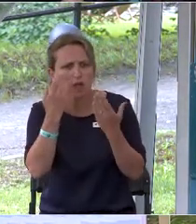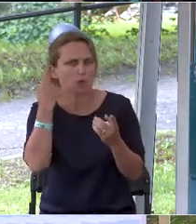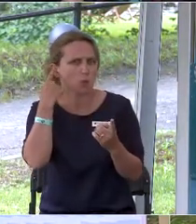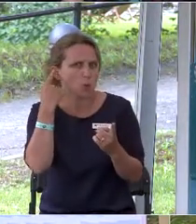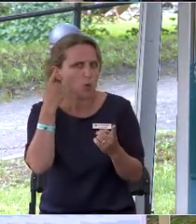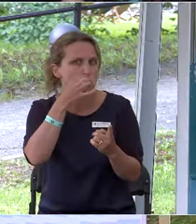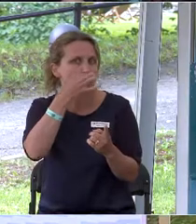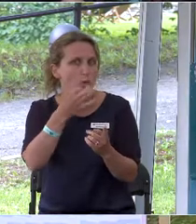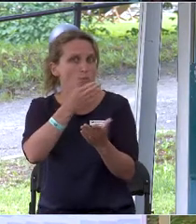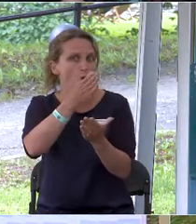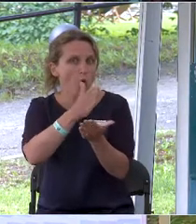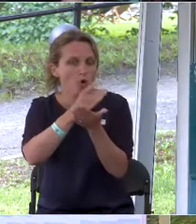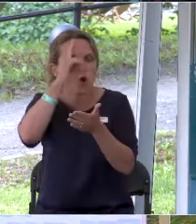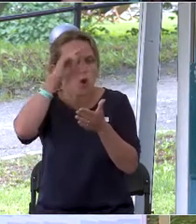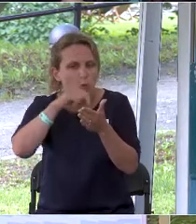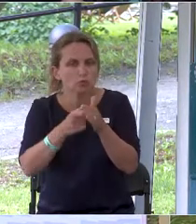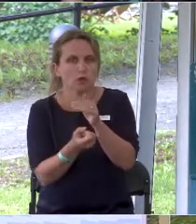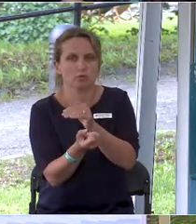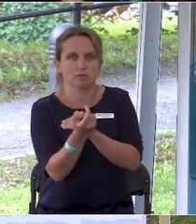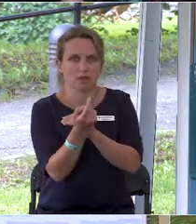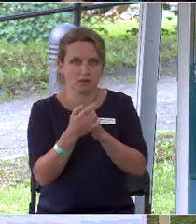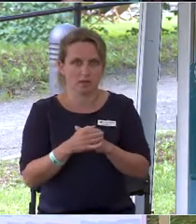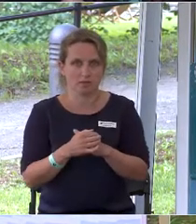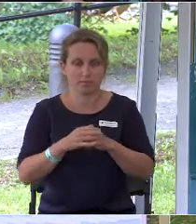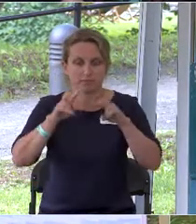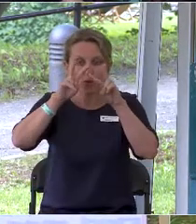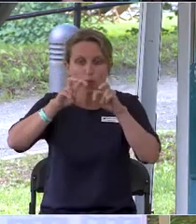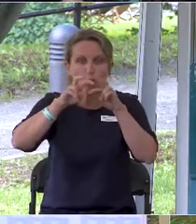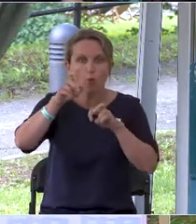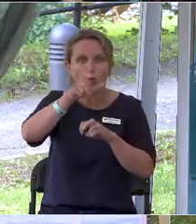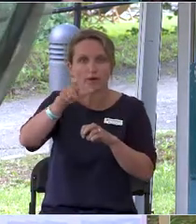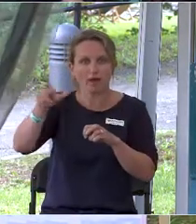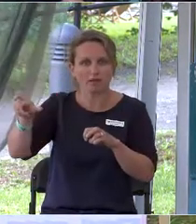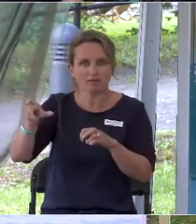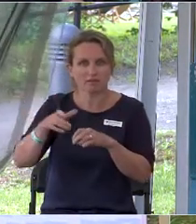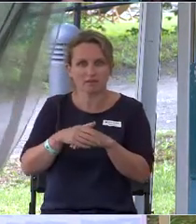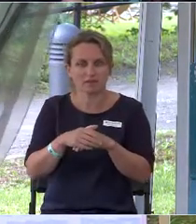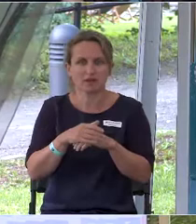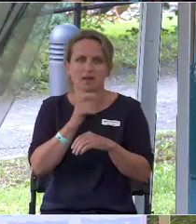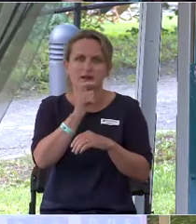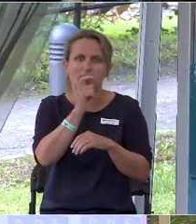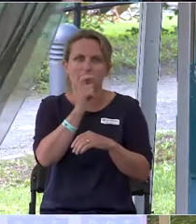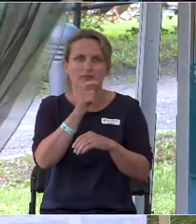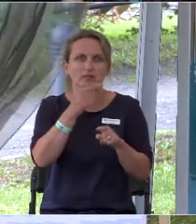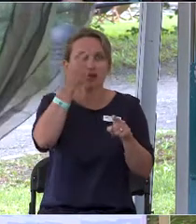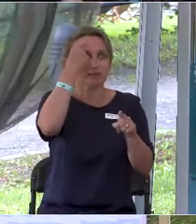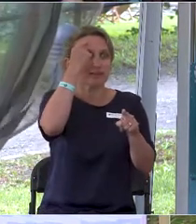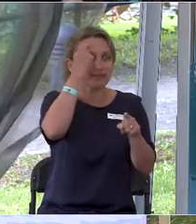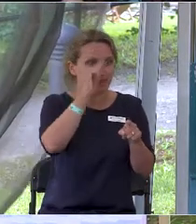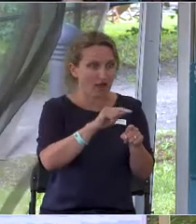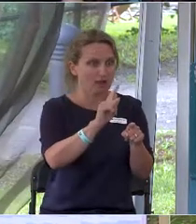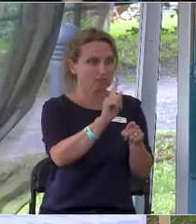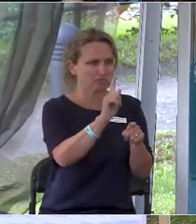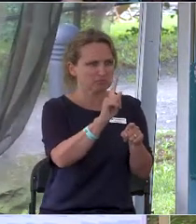it. And if you say just don't call it this, then you're a particular person, and that means that you already know something about